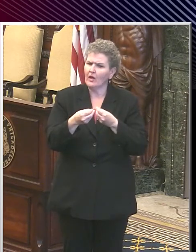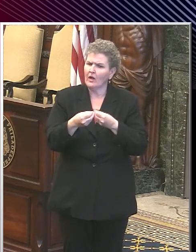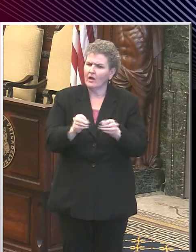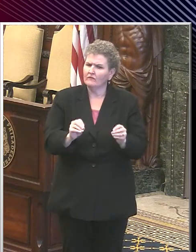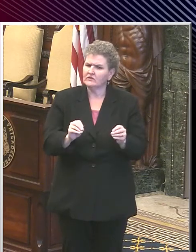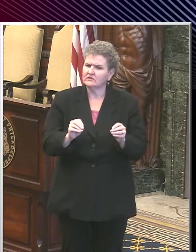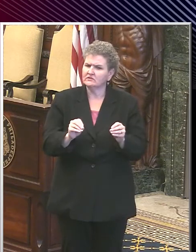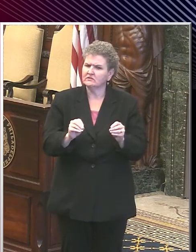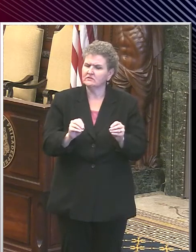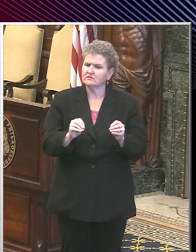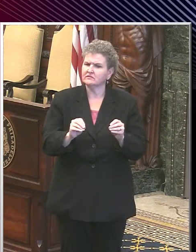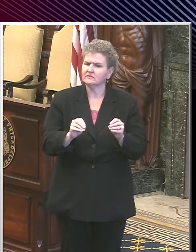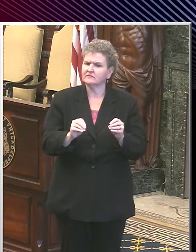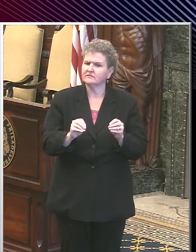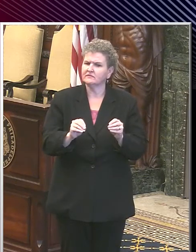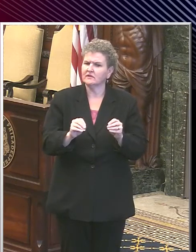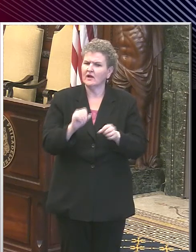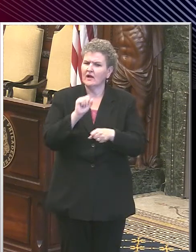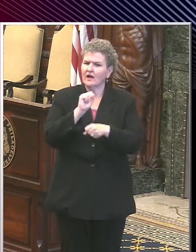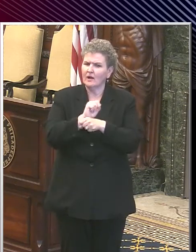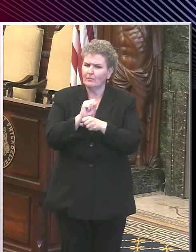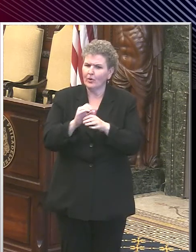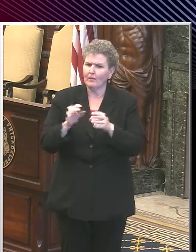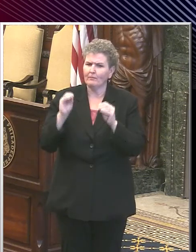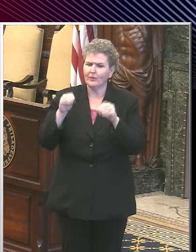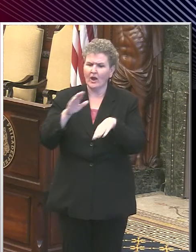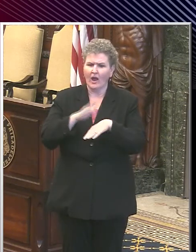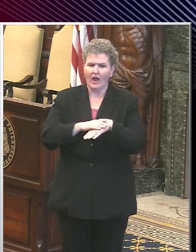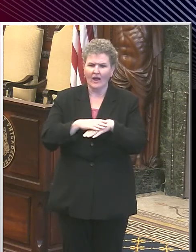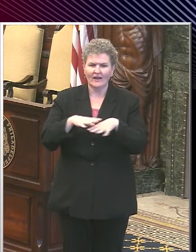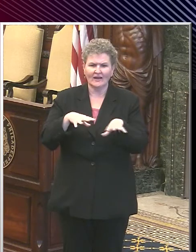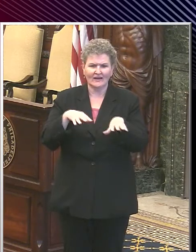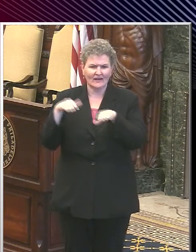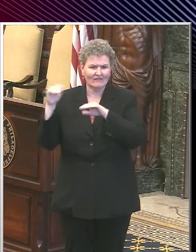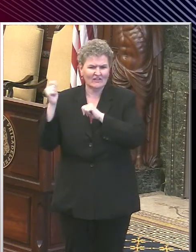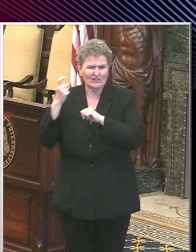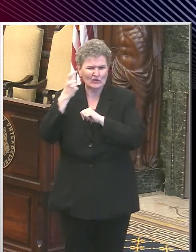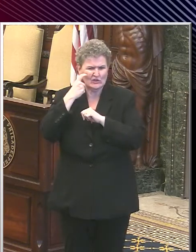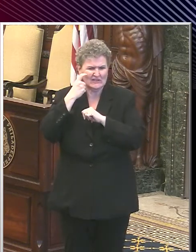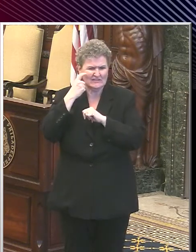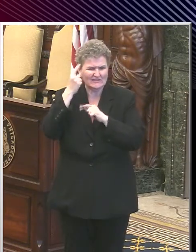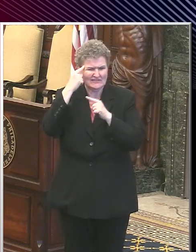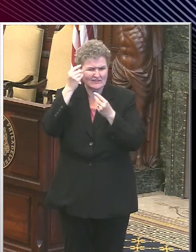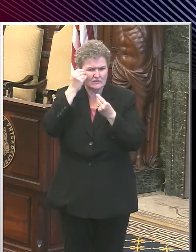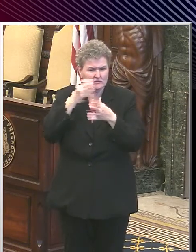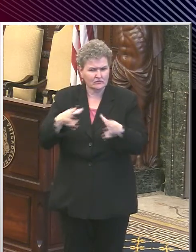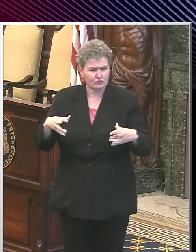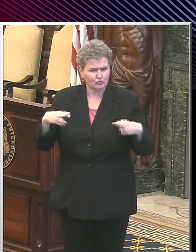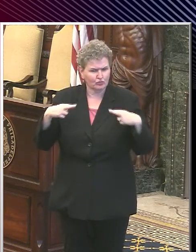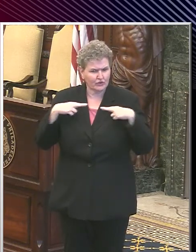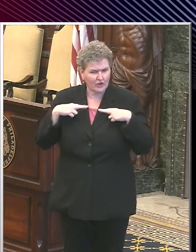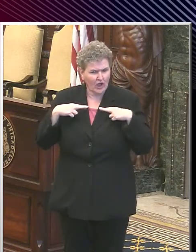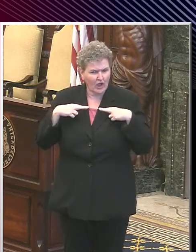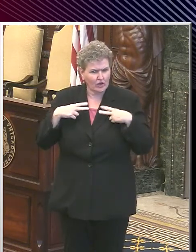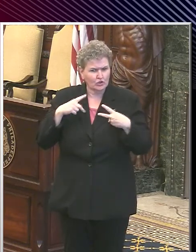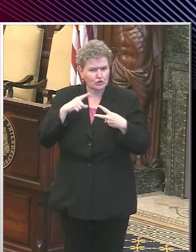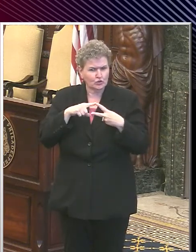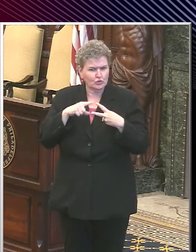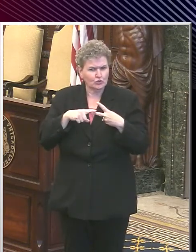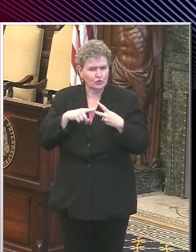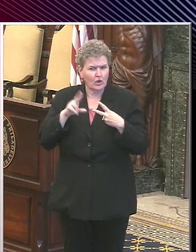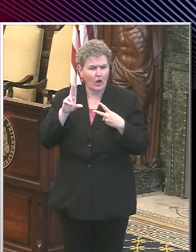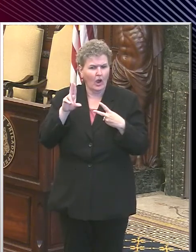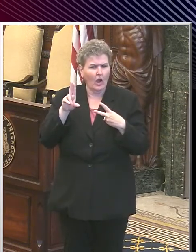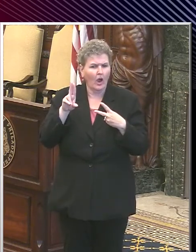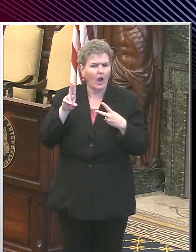leave an employee that it recently hired who failed to disclose that he had 2 gun offenses. But the office says that